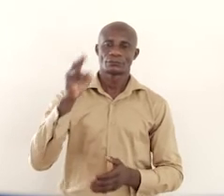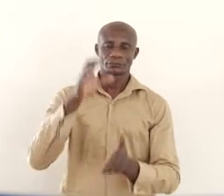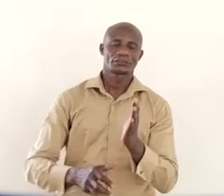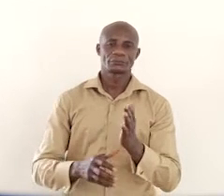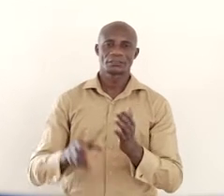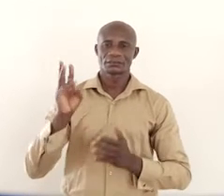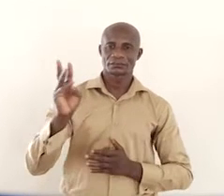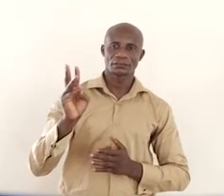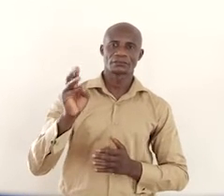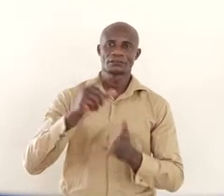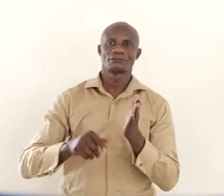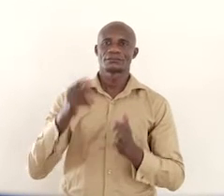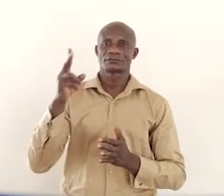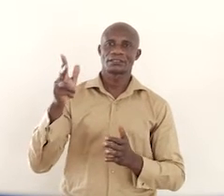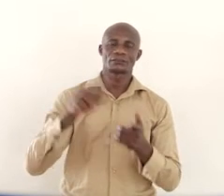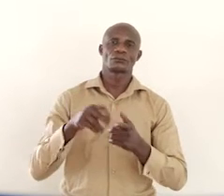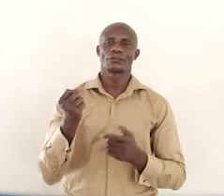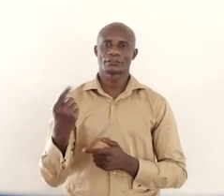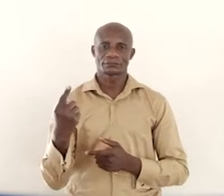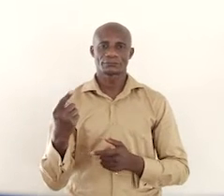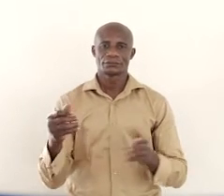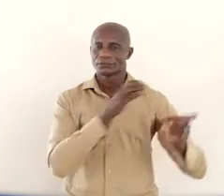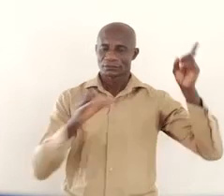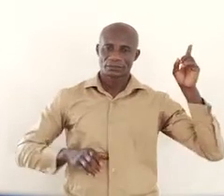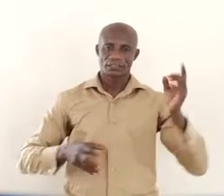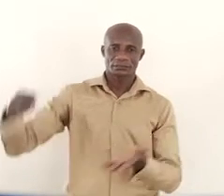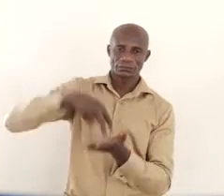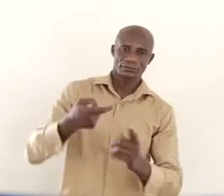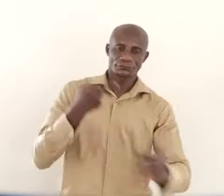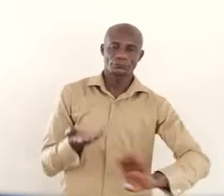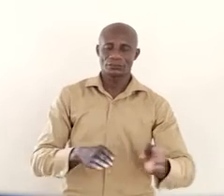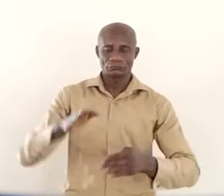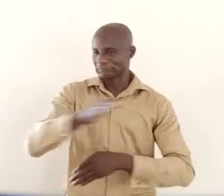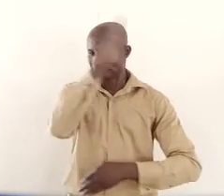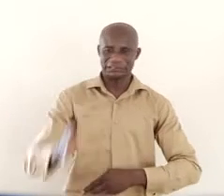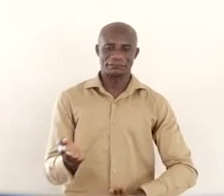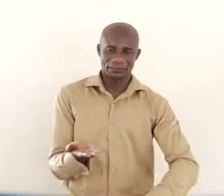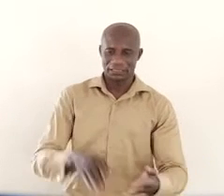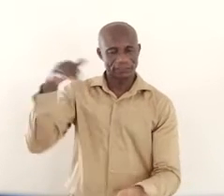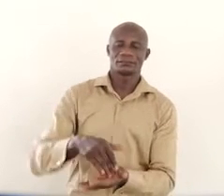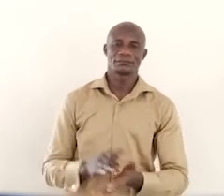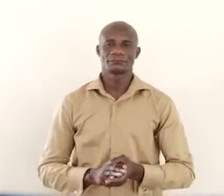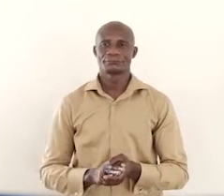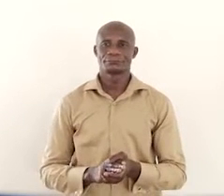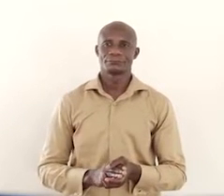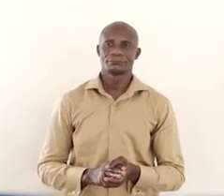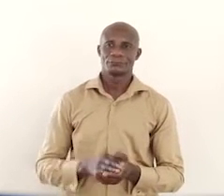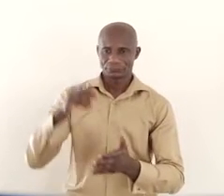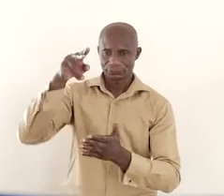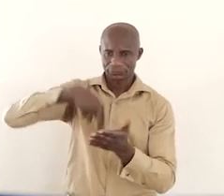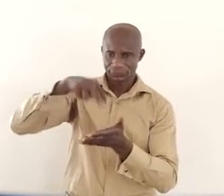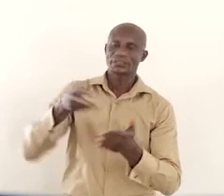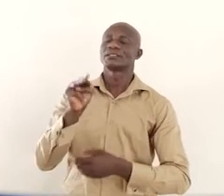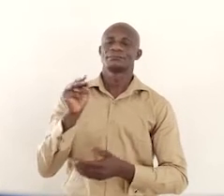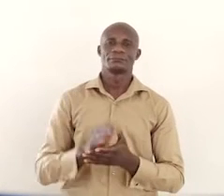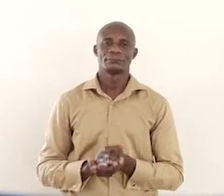Romans chapter 6, verse 3 to 11. Christ, having been raised from the dead, He will never die again. Read